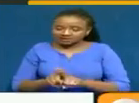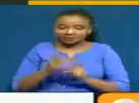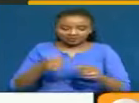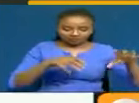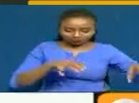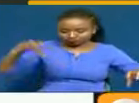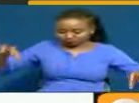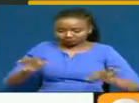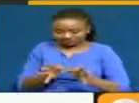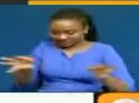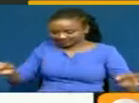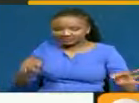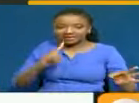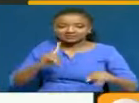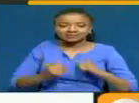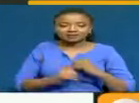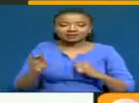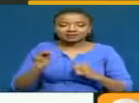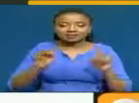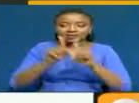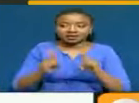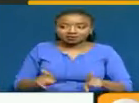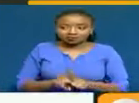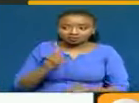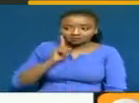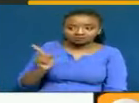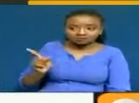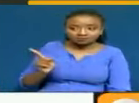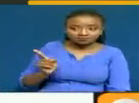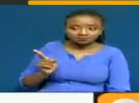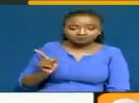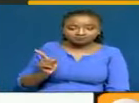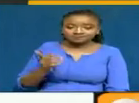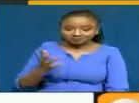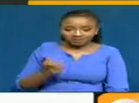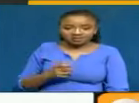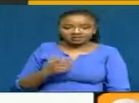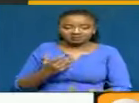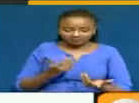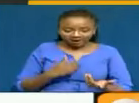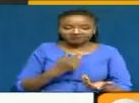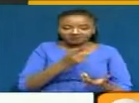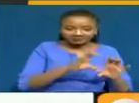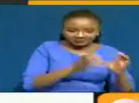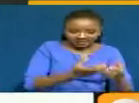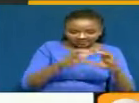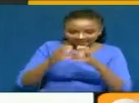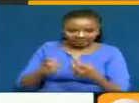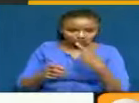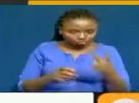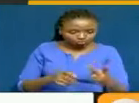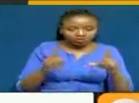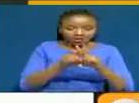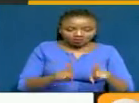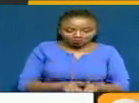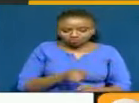dense areas, the nearest existing public primary school should have at least 2 streams with a minimum population of